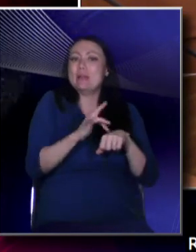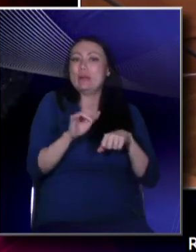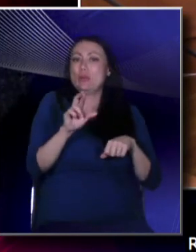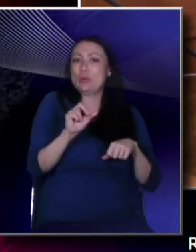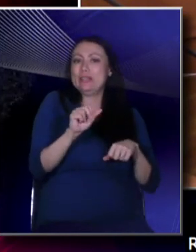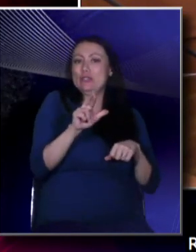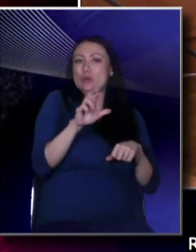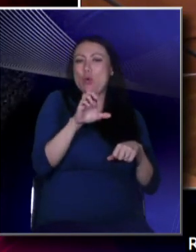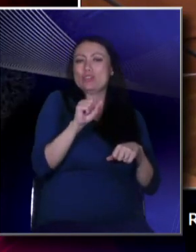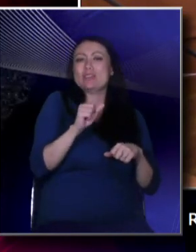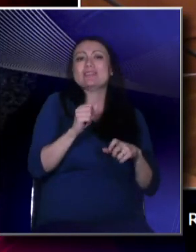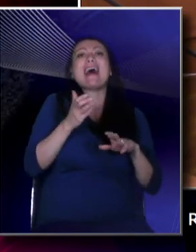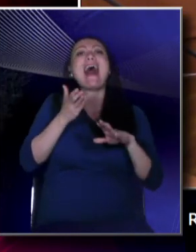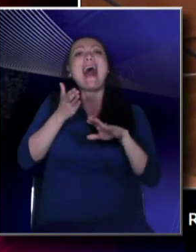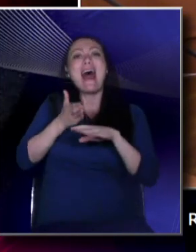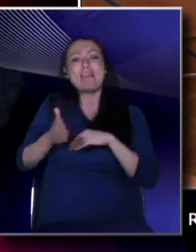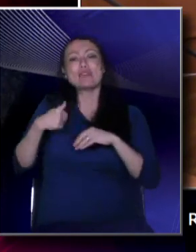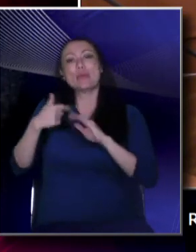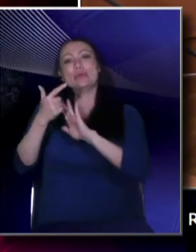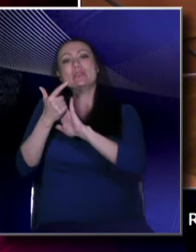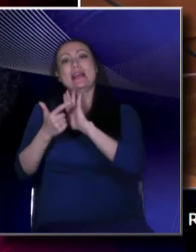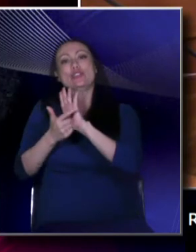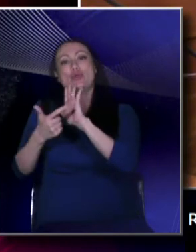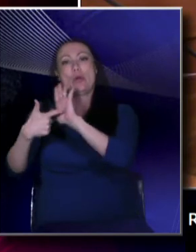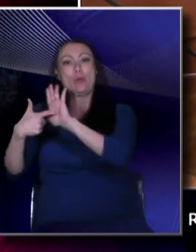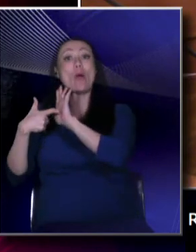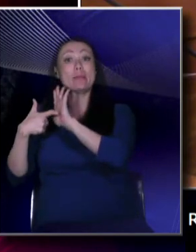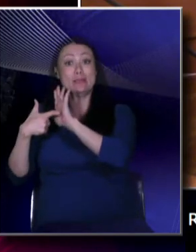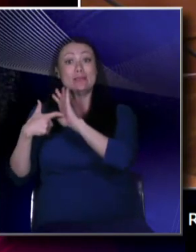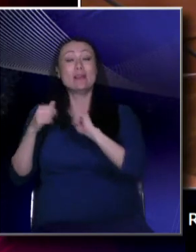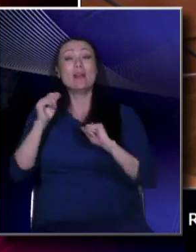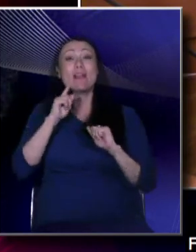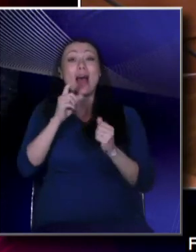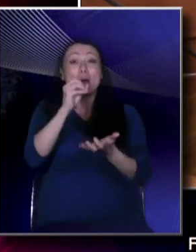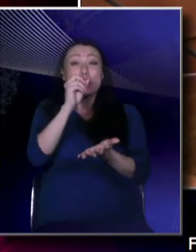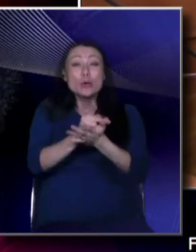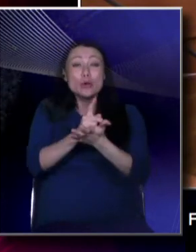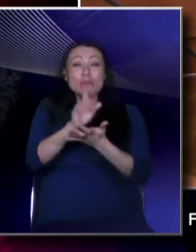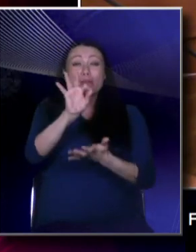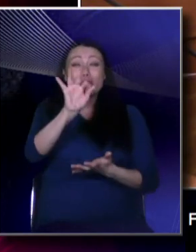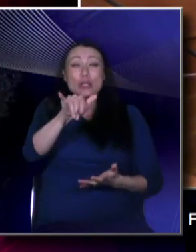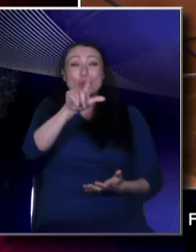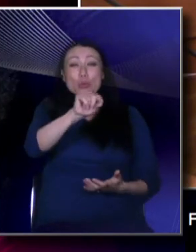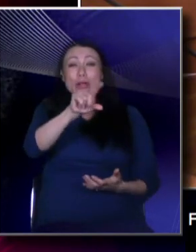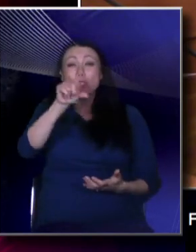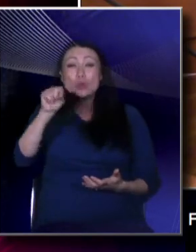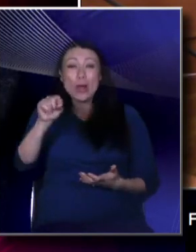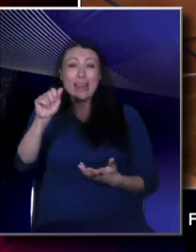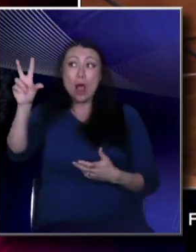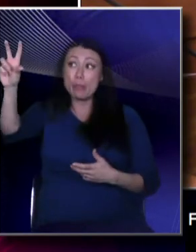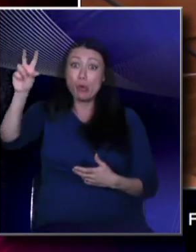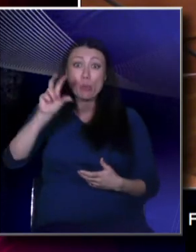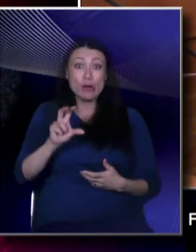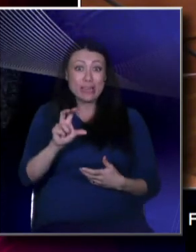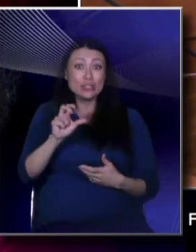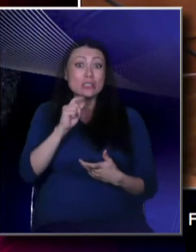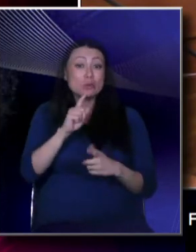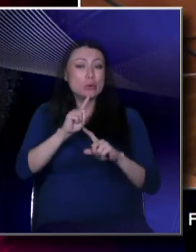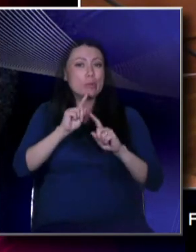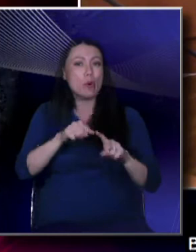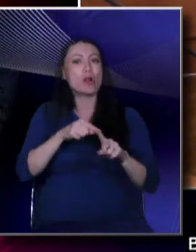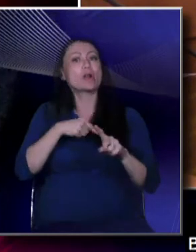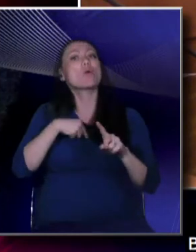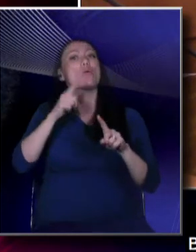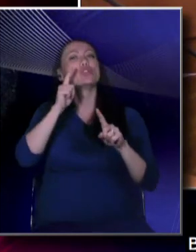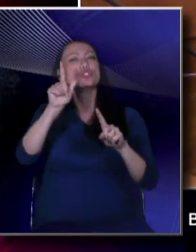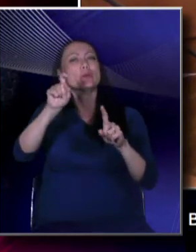the statutory requirements. The approved fiscal year 2020 appropriations report is expected to be published